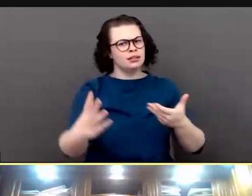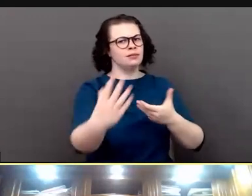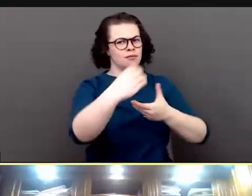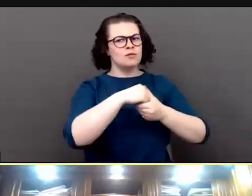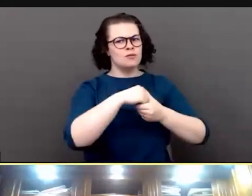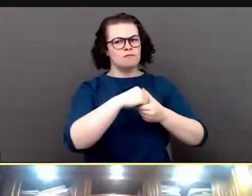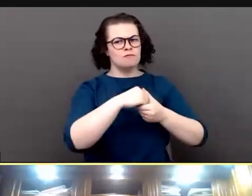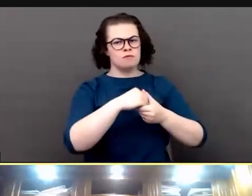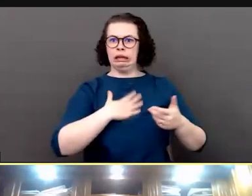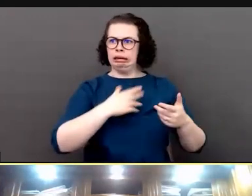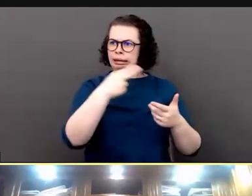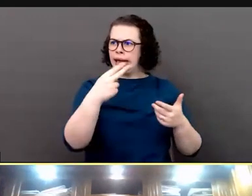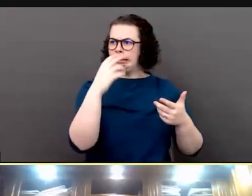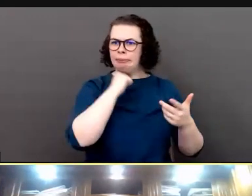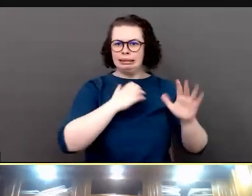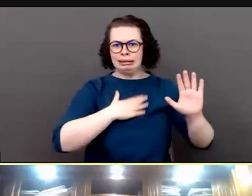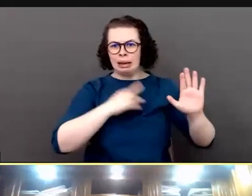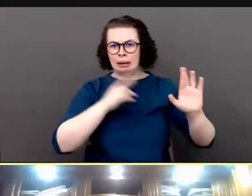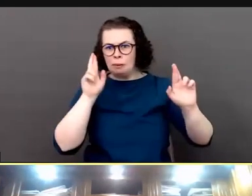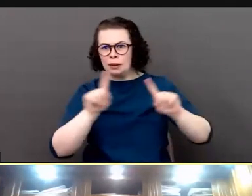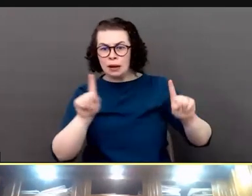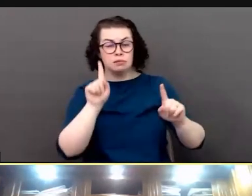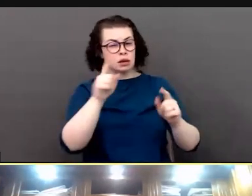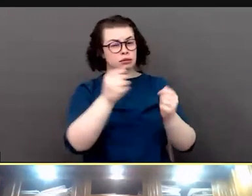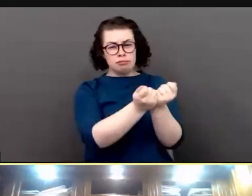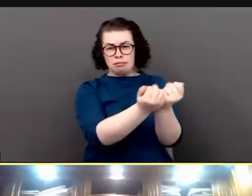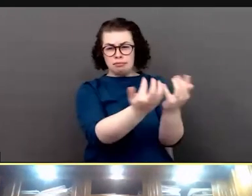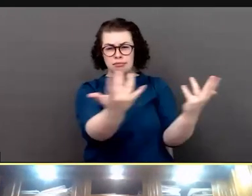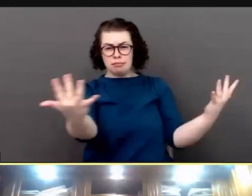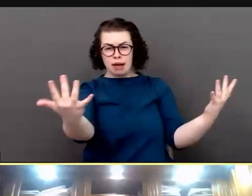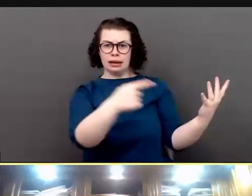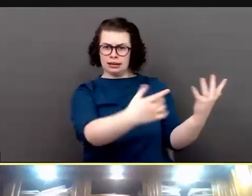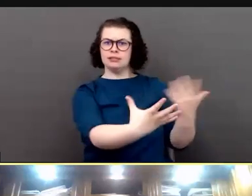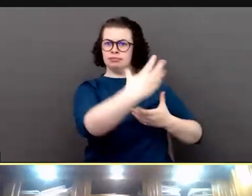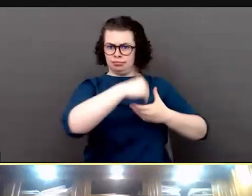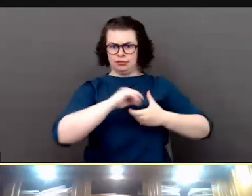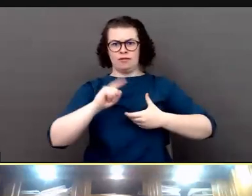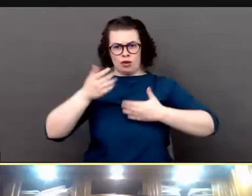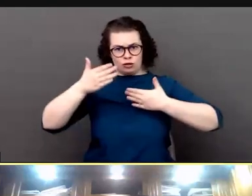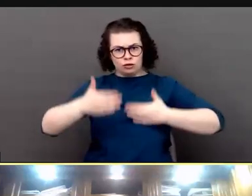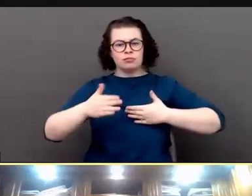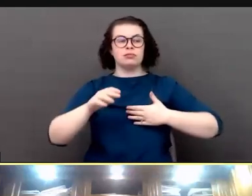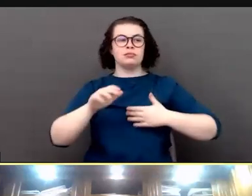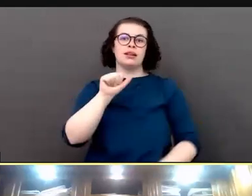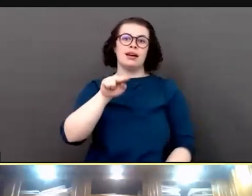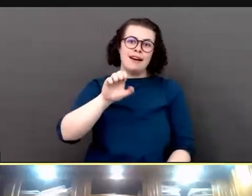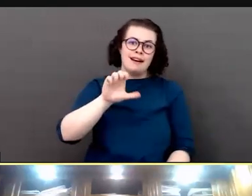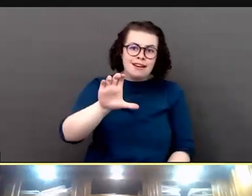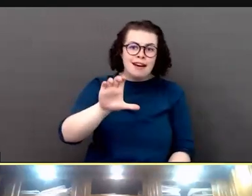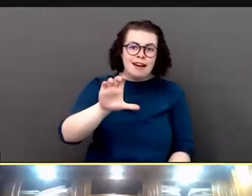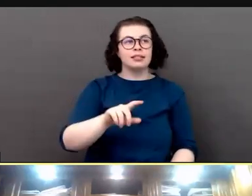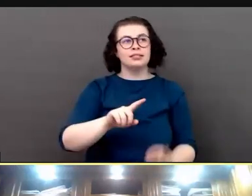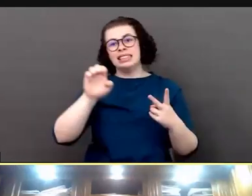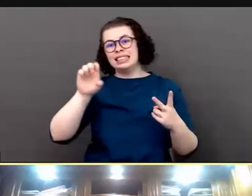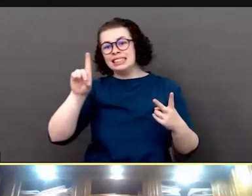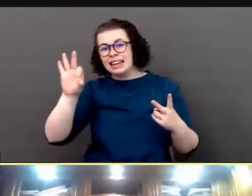that have participated in the first phase of the mandate, and I want also to mention, you know, ENAD, EDF, and AGE, and you know,